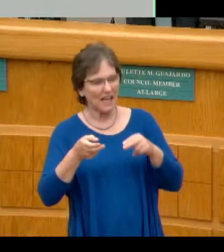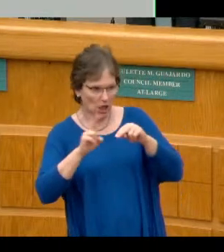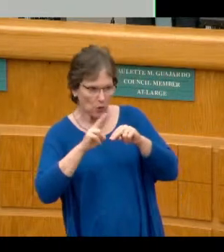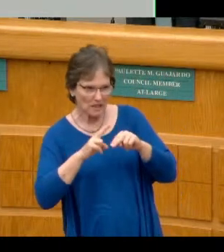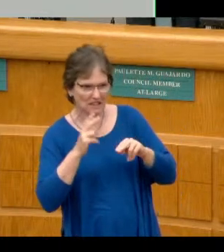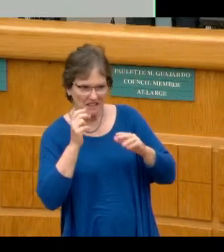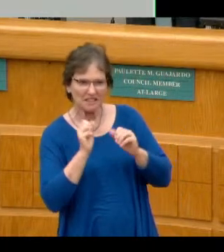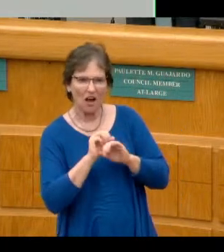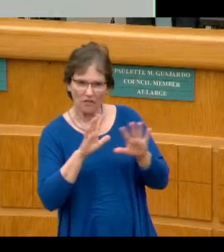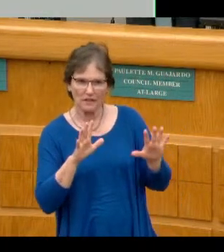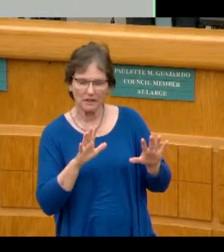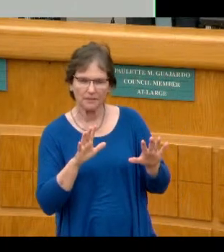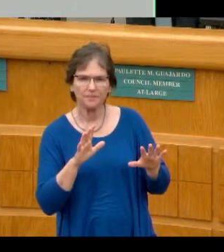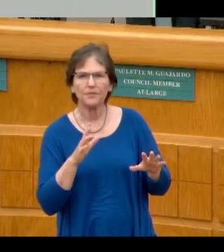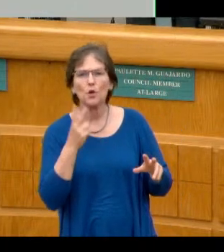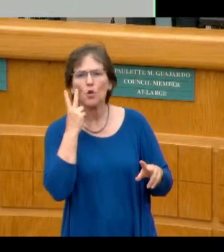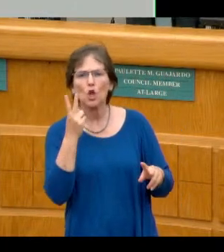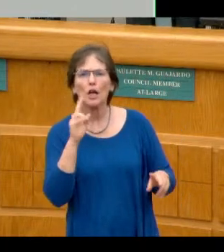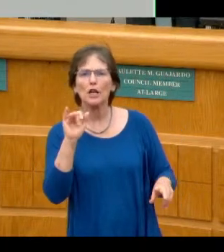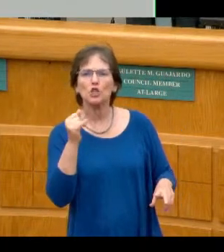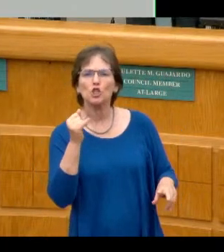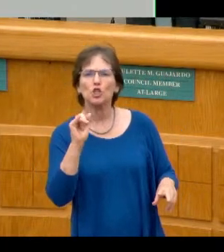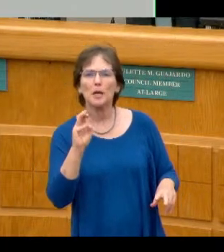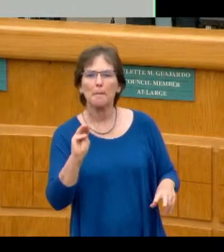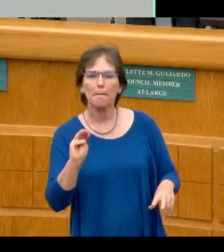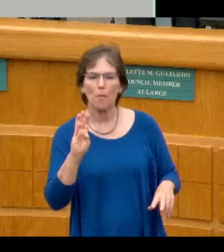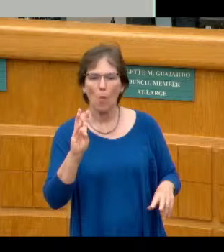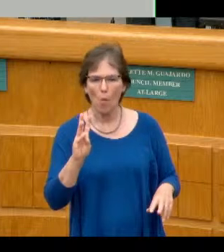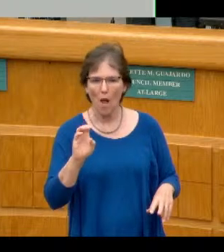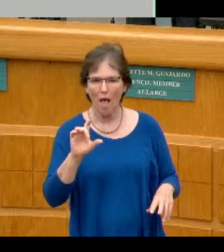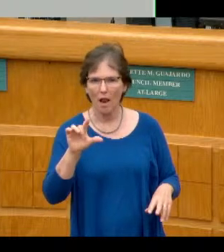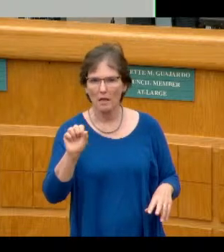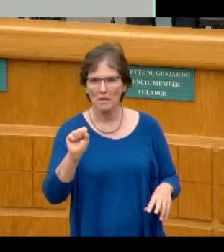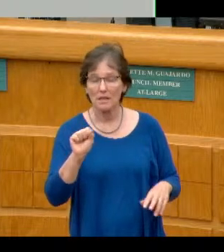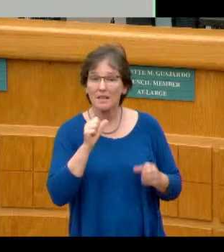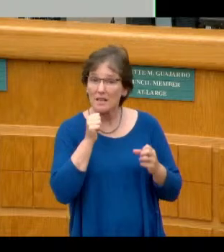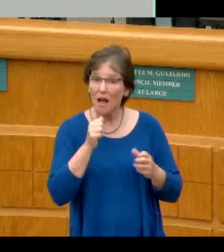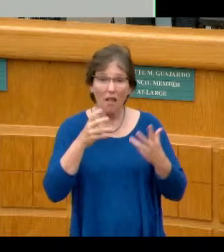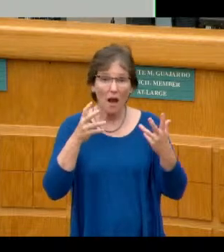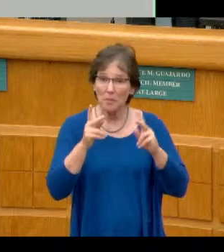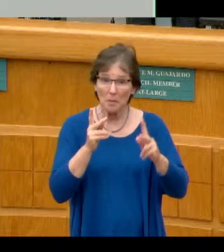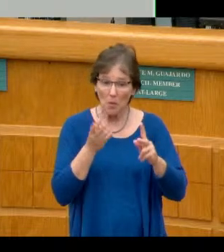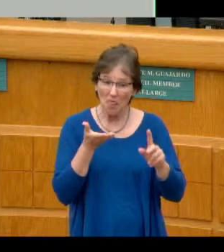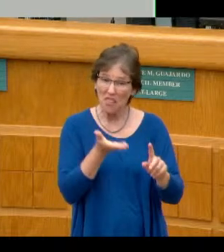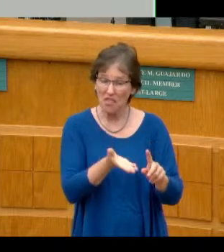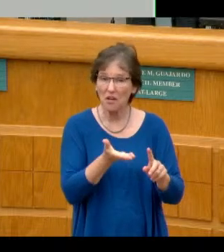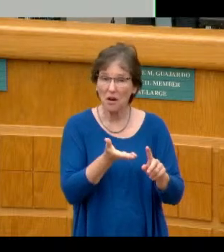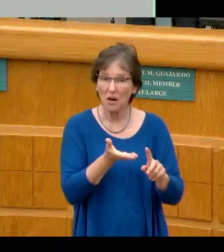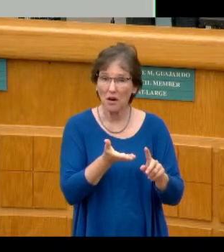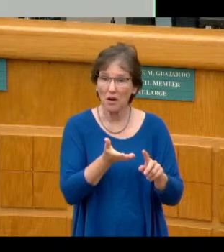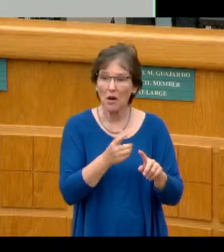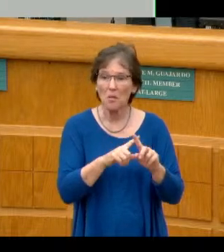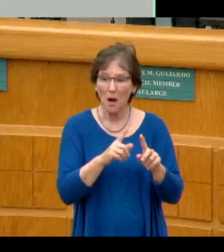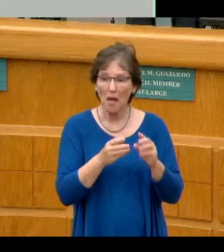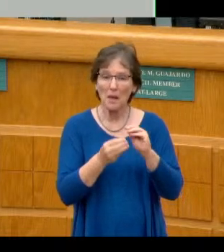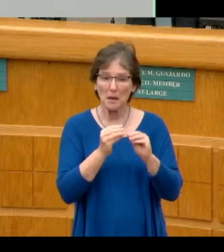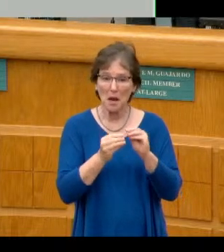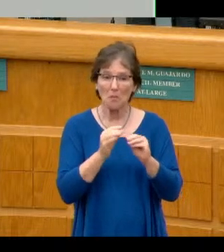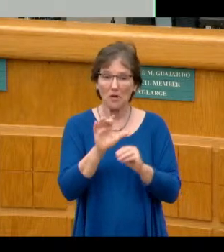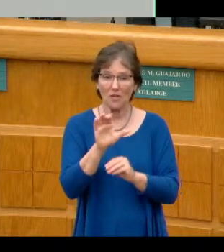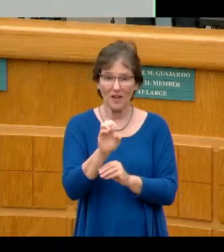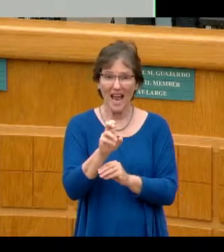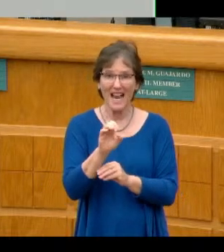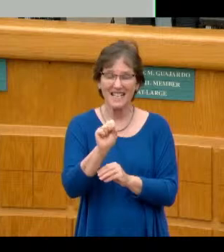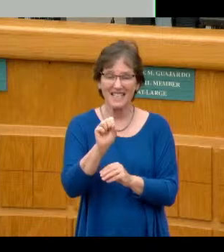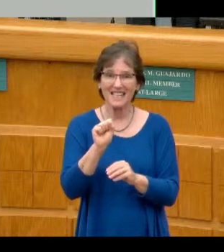This is the first time we're really steadily increasing. Last week, I got asked a lot of questions. Are we increasing? I said, well, it looks like we are,